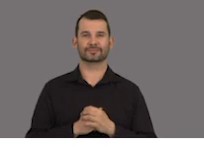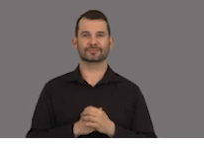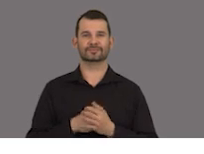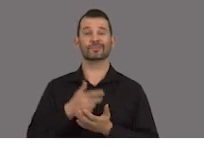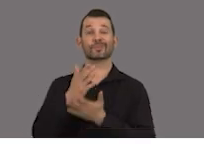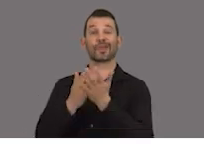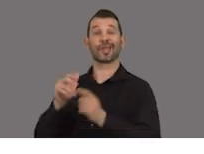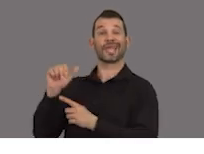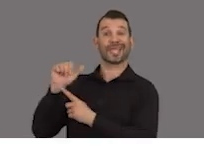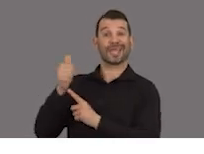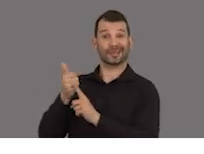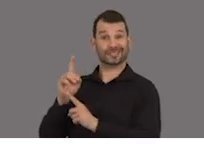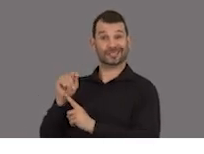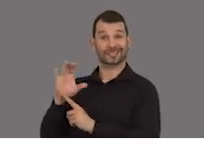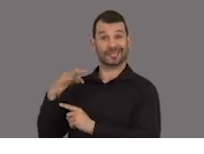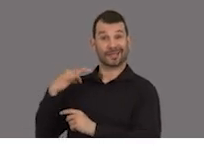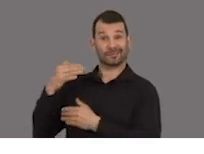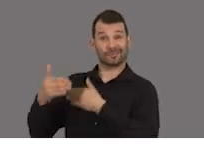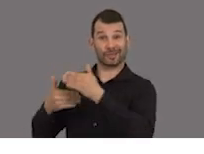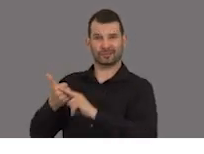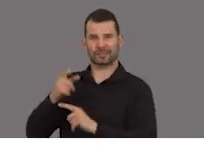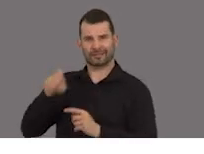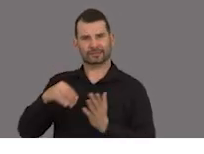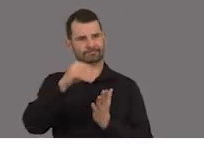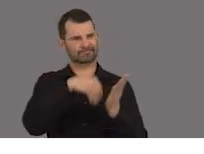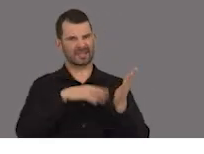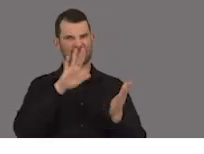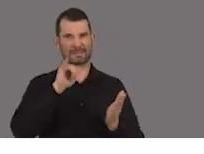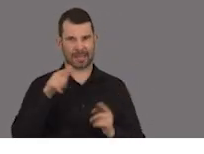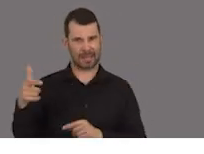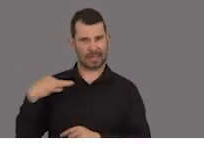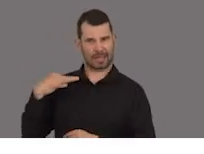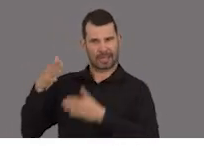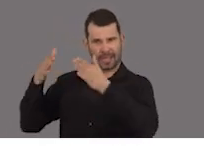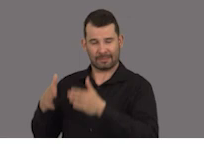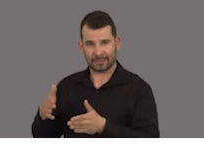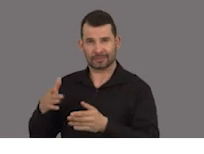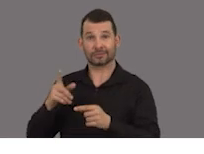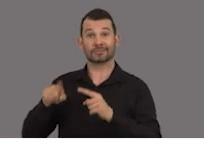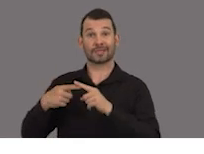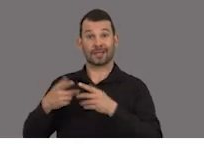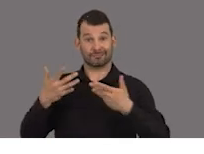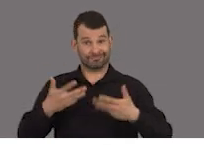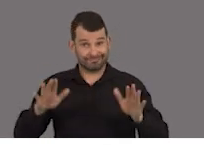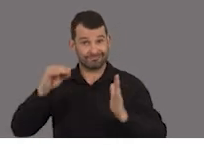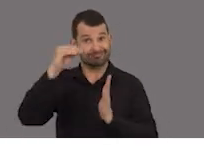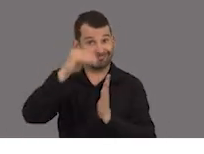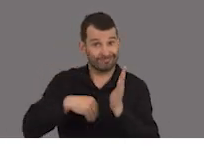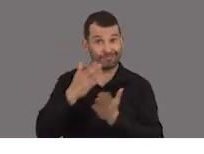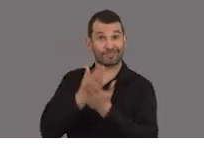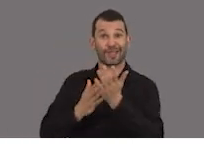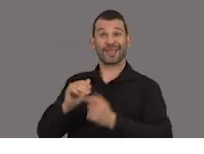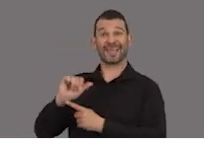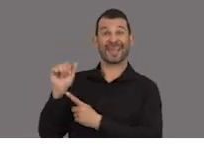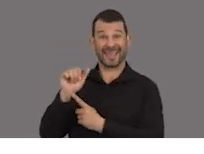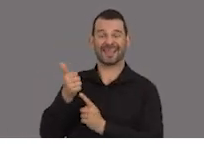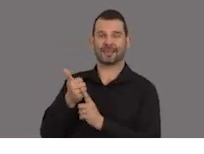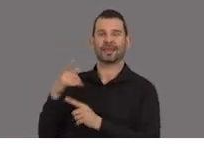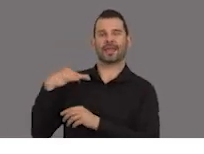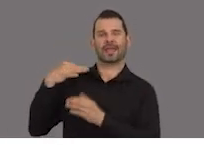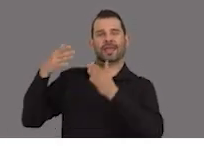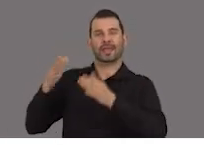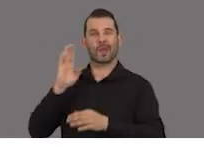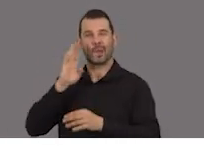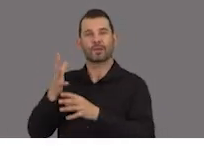Part A of the DTC application process needs to be completed by the applicant. Upon completion of Part